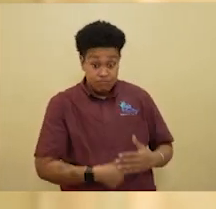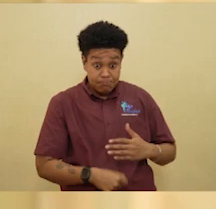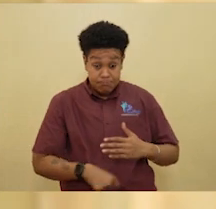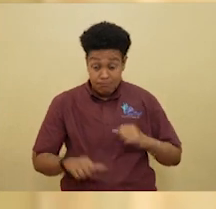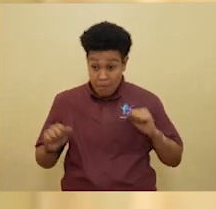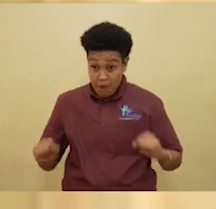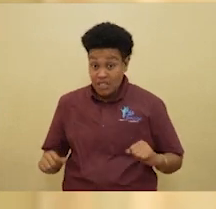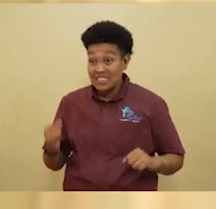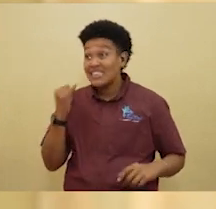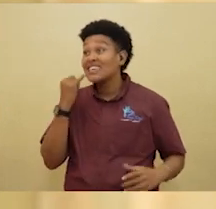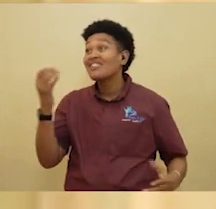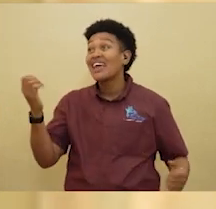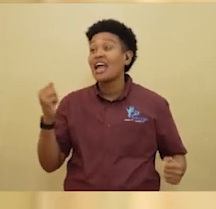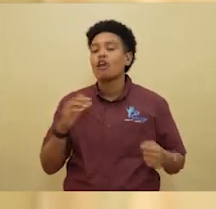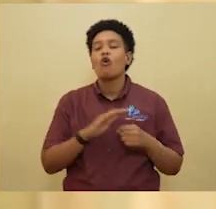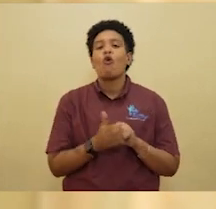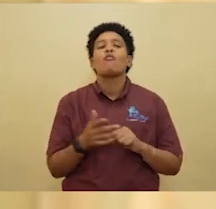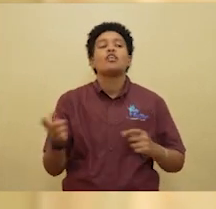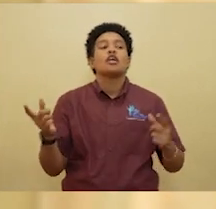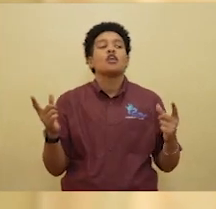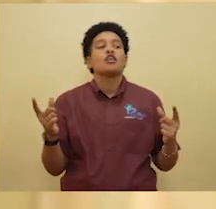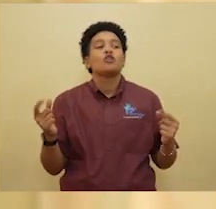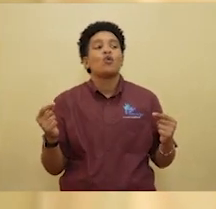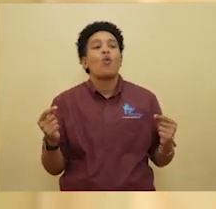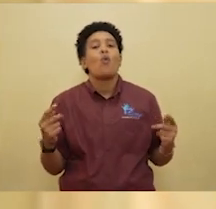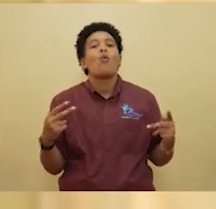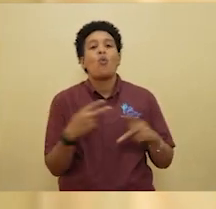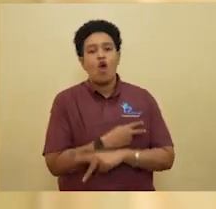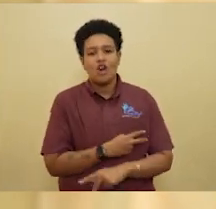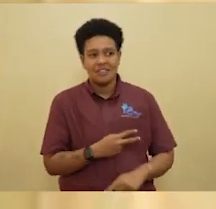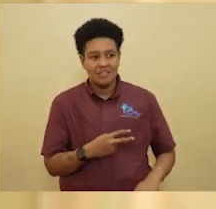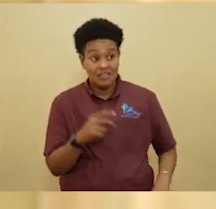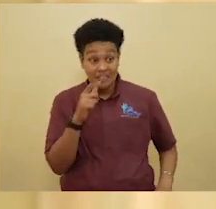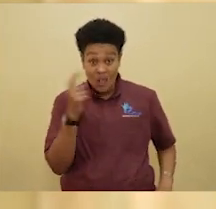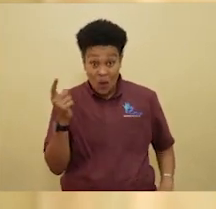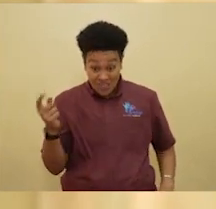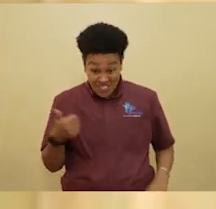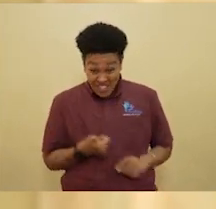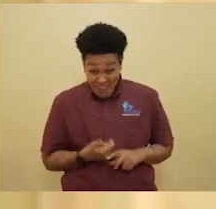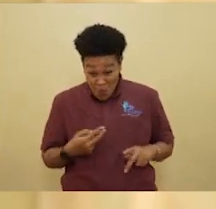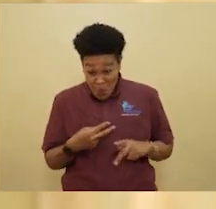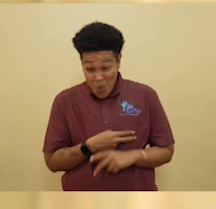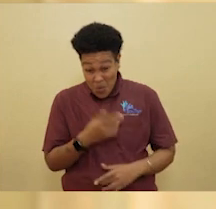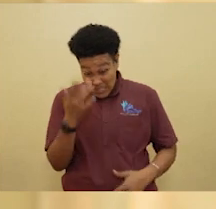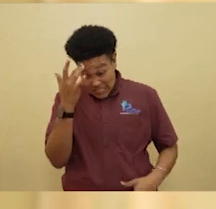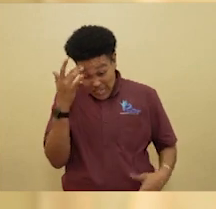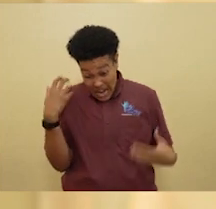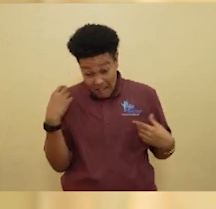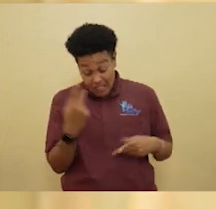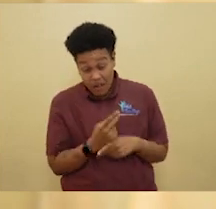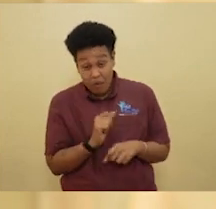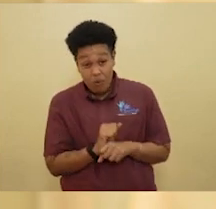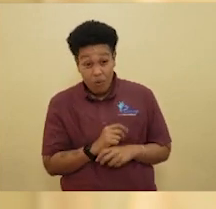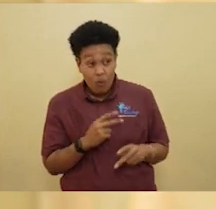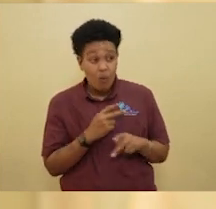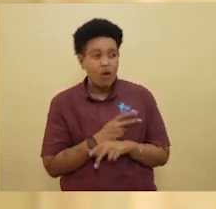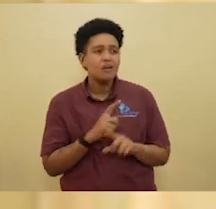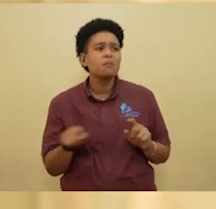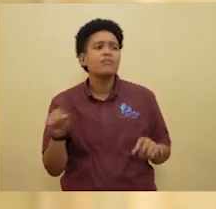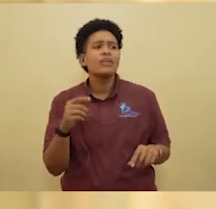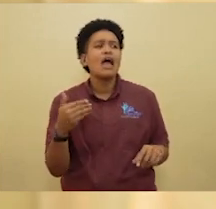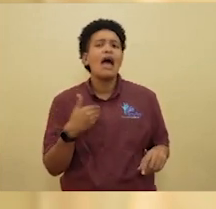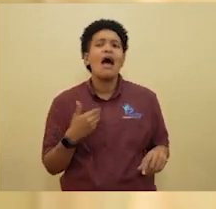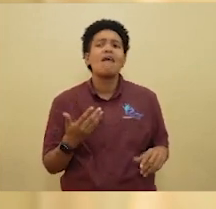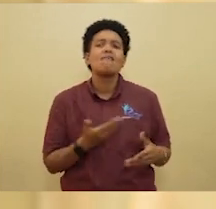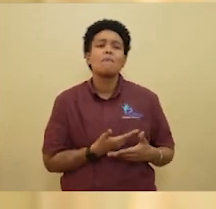they get the disease, they do so much worse. Not only do they themselves do badly, but they tend to have